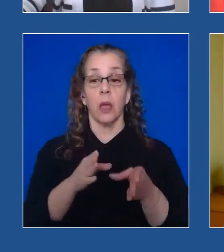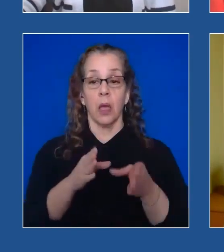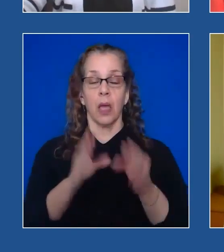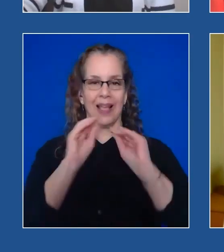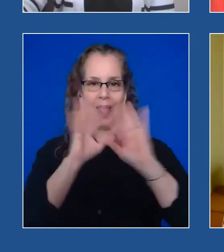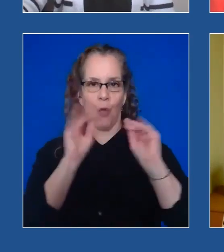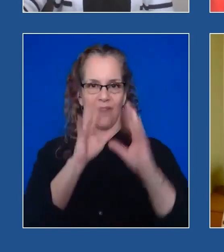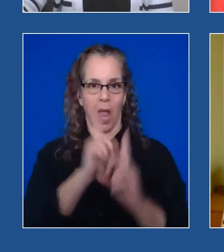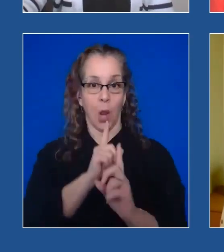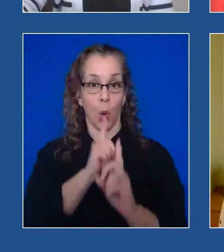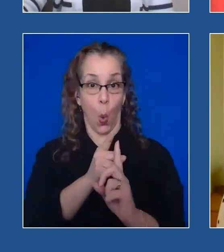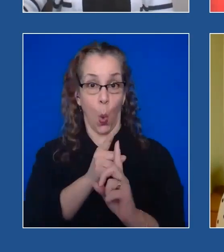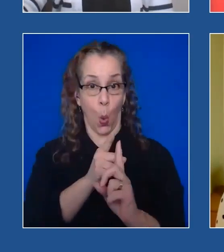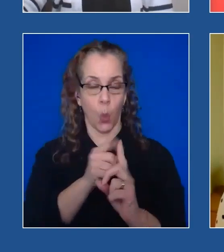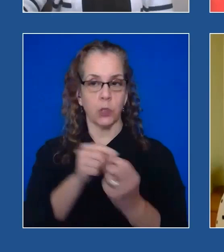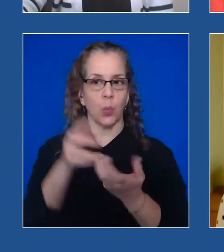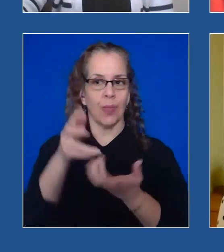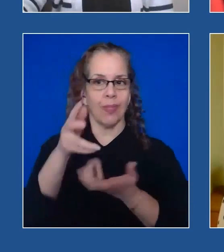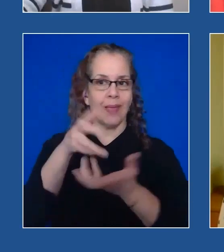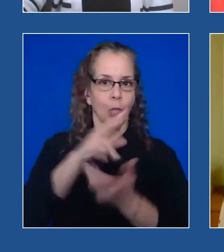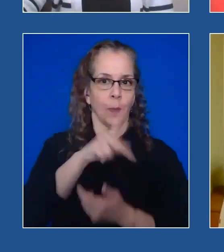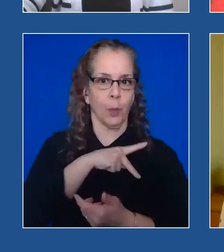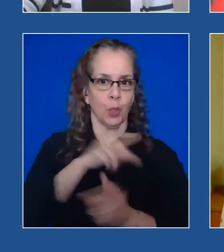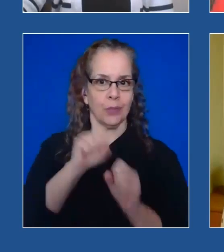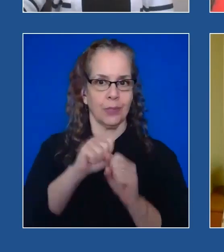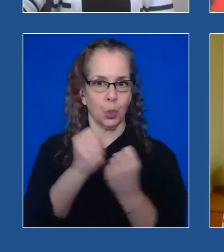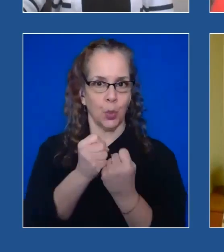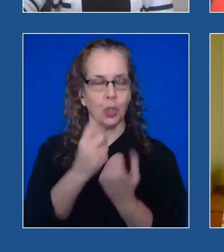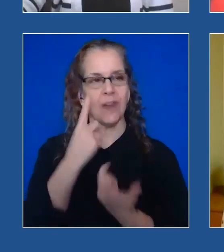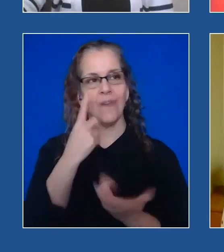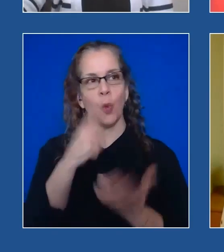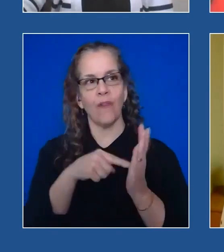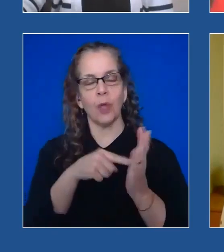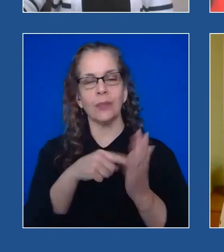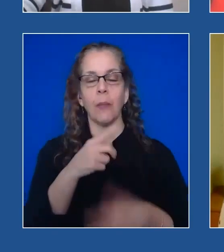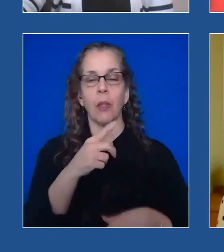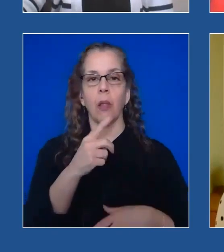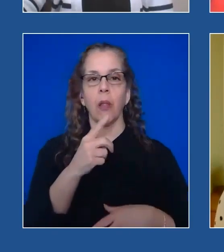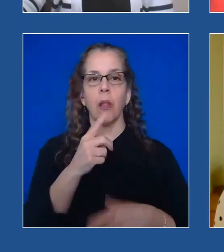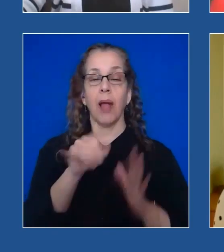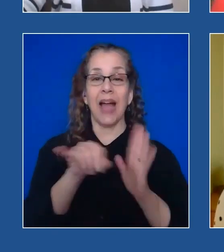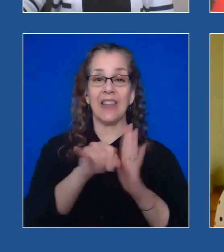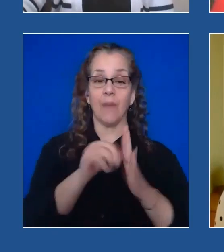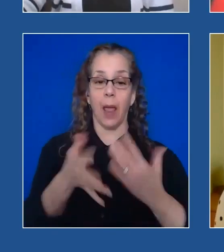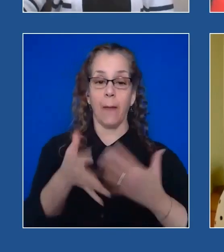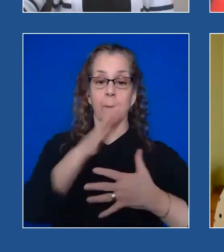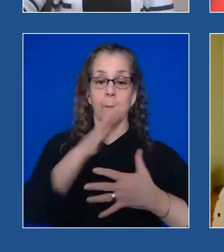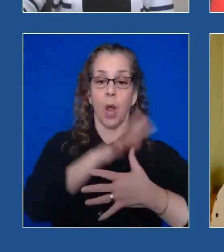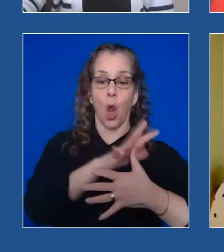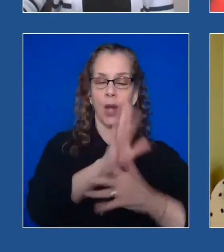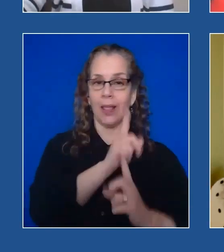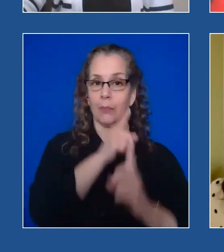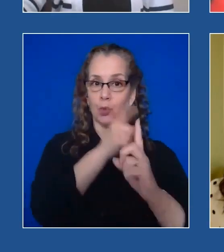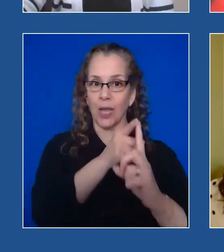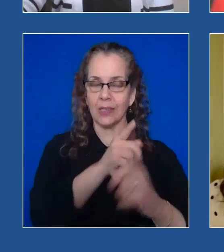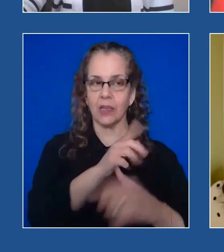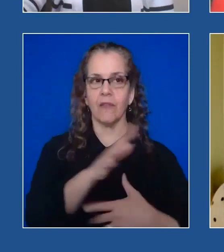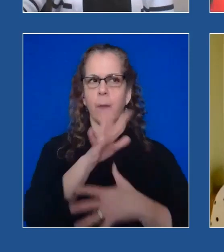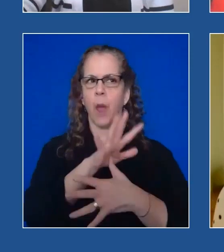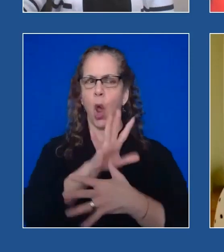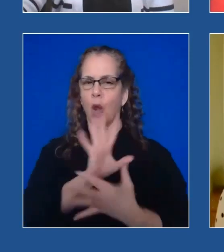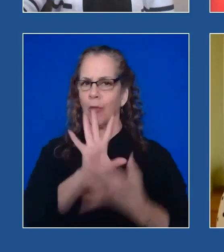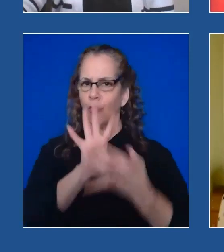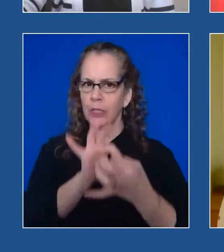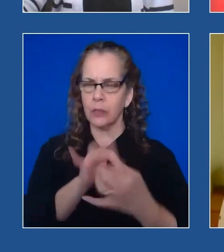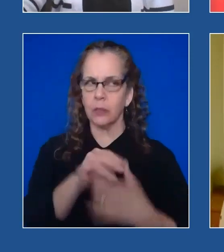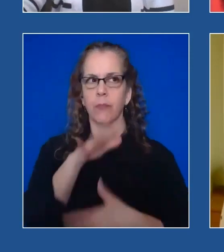situations. So looking at how identifying whether your priority is the objective, whether your priority is the relationship, or whether your priority is self-respect